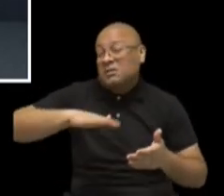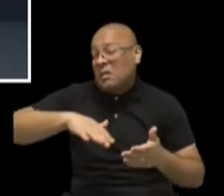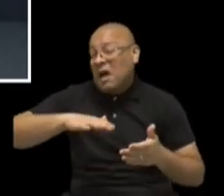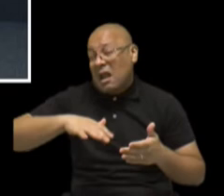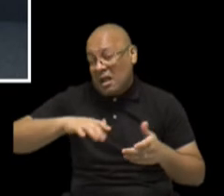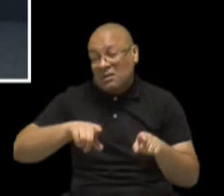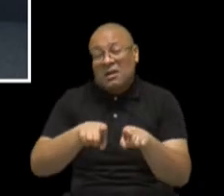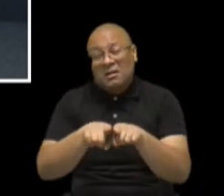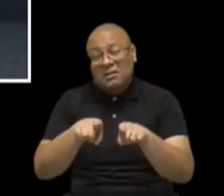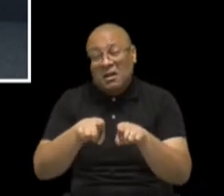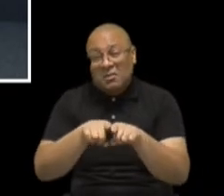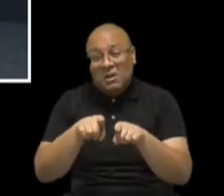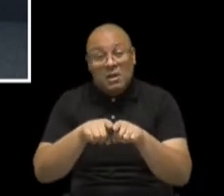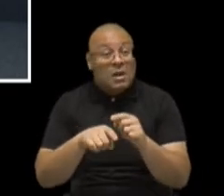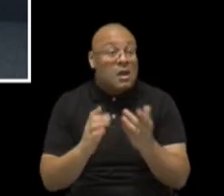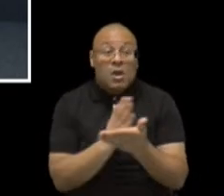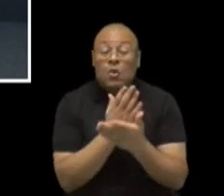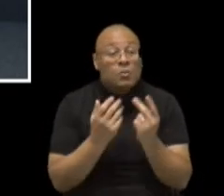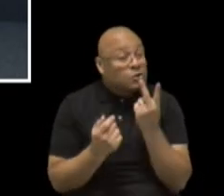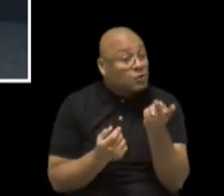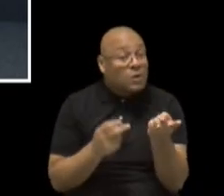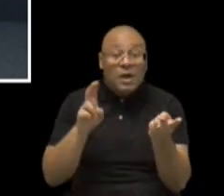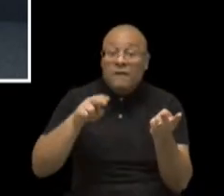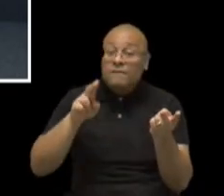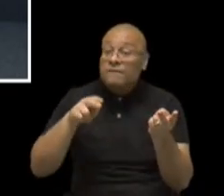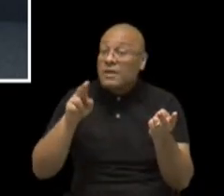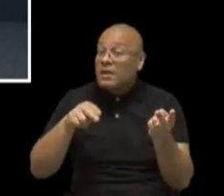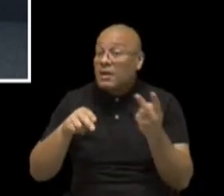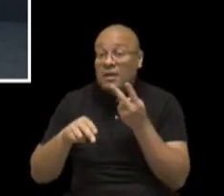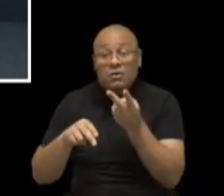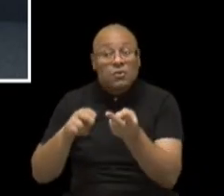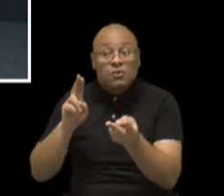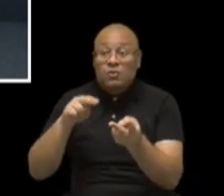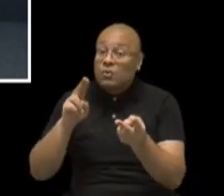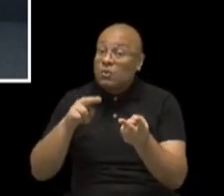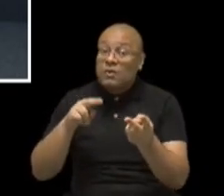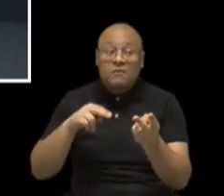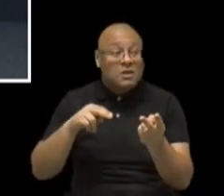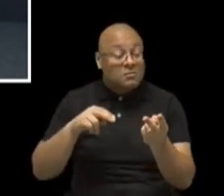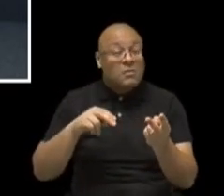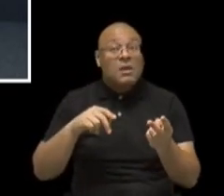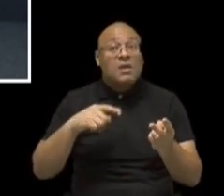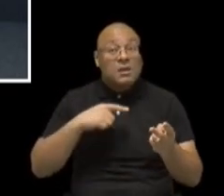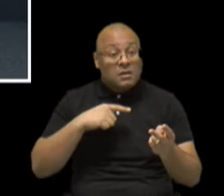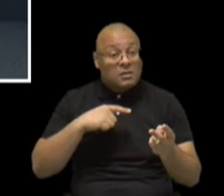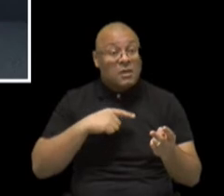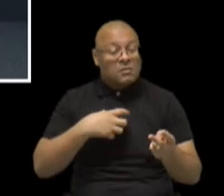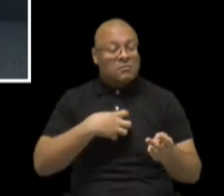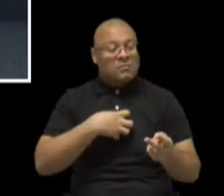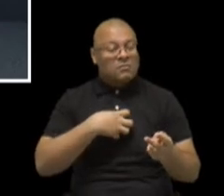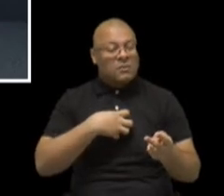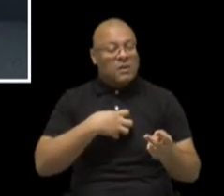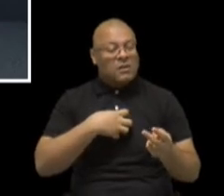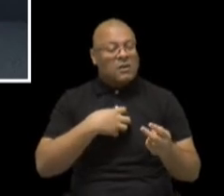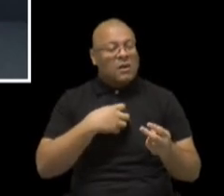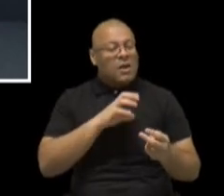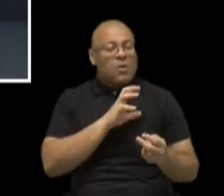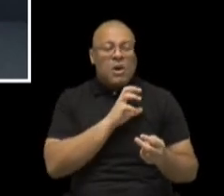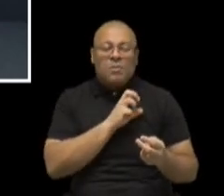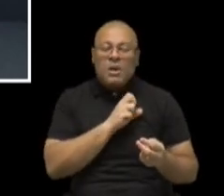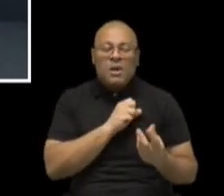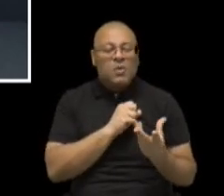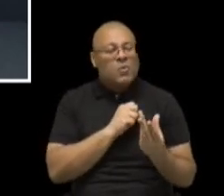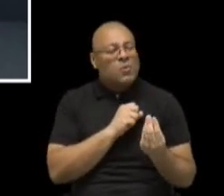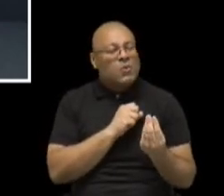saw even places that I had never seen, such as Sorrento, where I'd never been, where I completely fell for Sorrento. I love it.